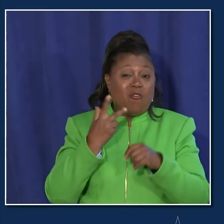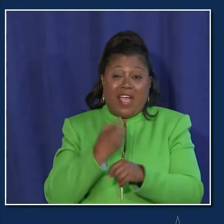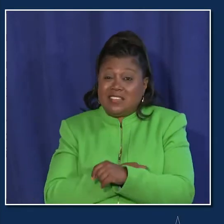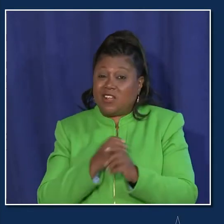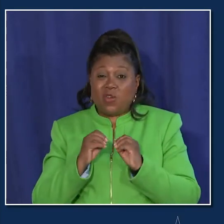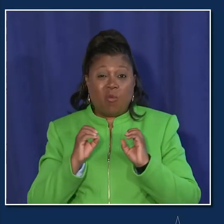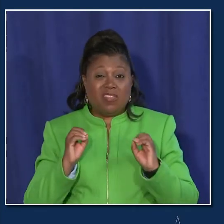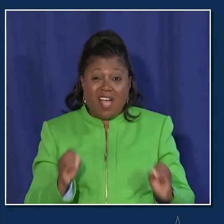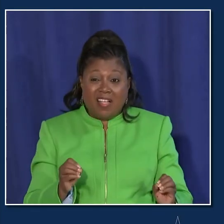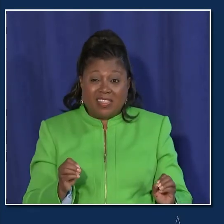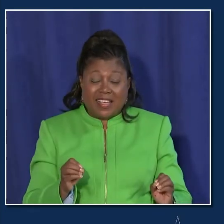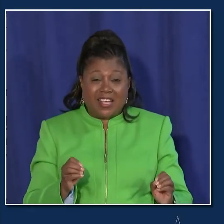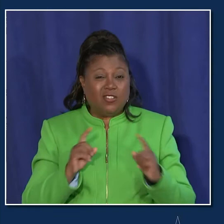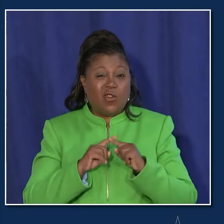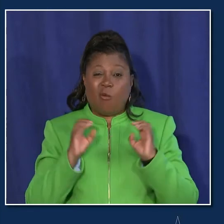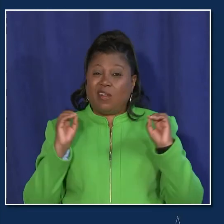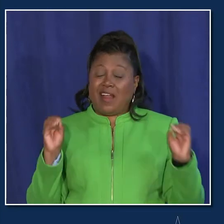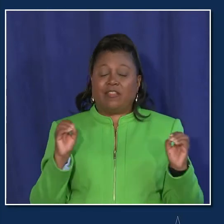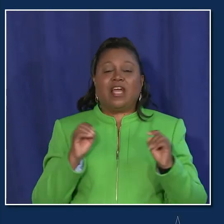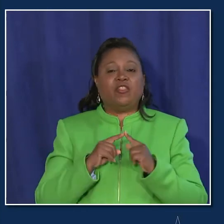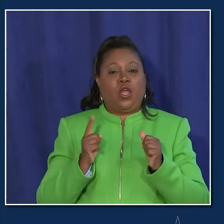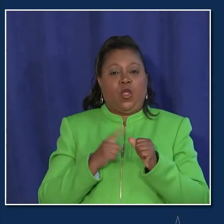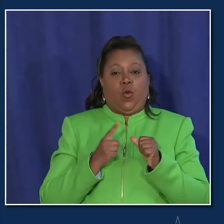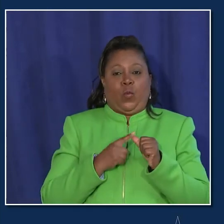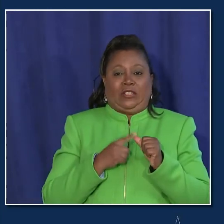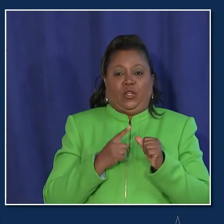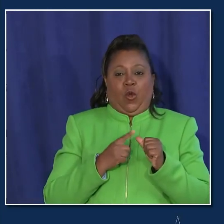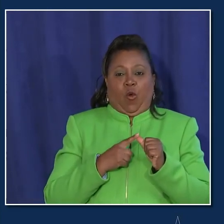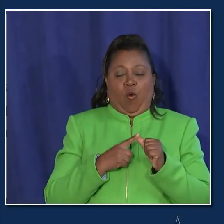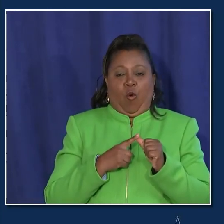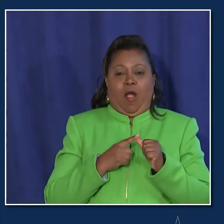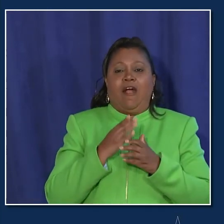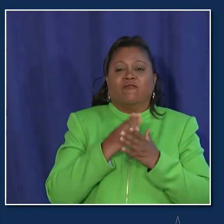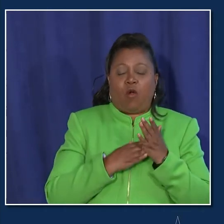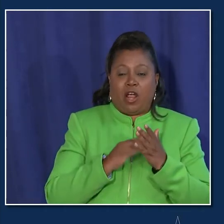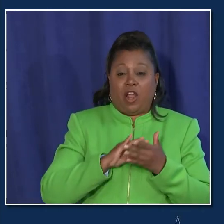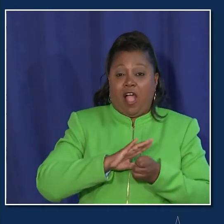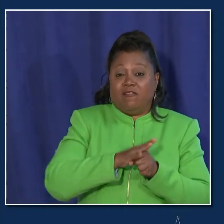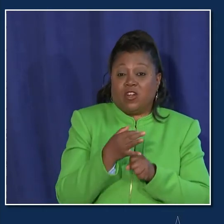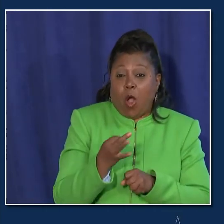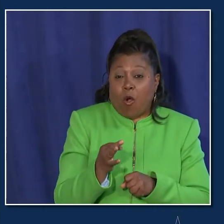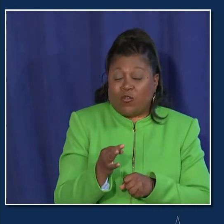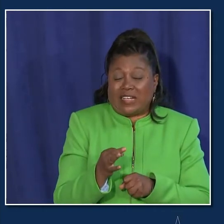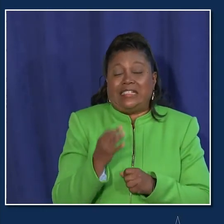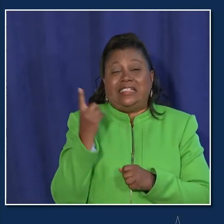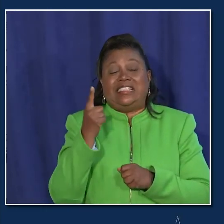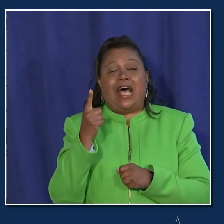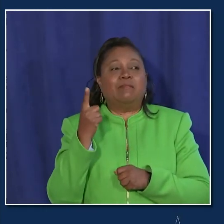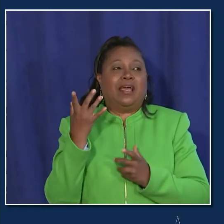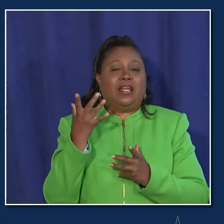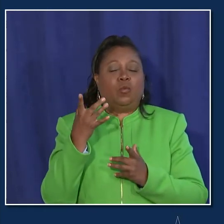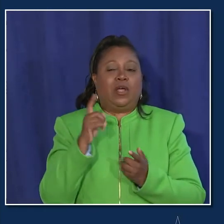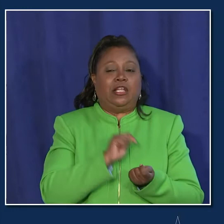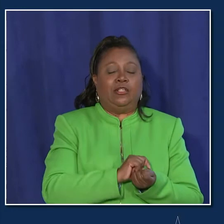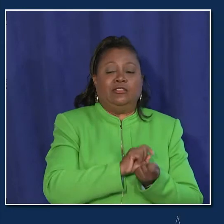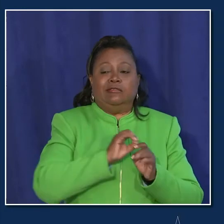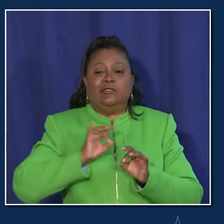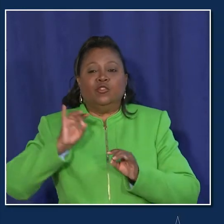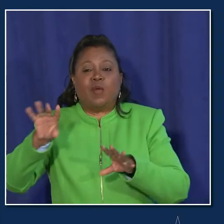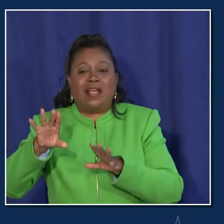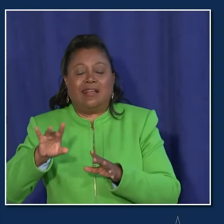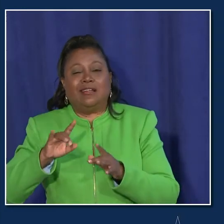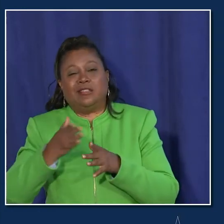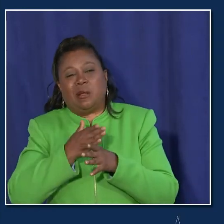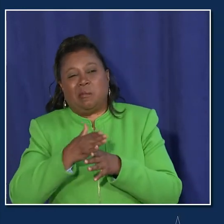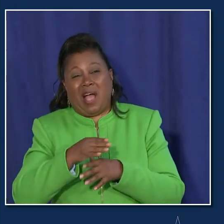no nothing, no anything, the original version of COVID, somebody would transmit it on average